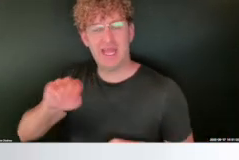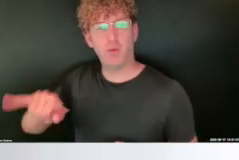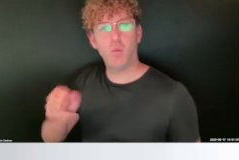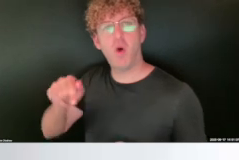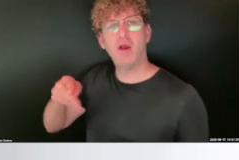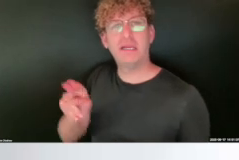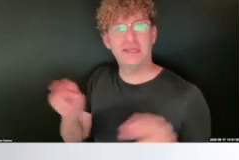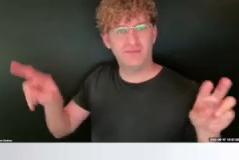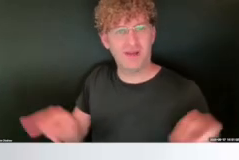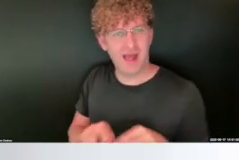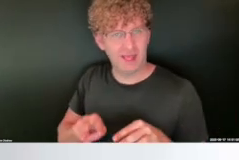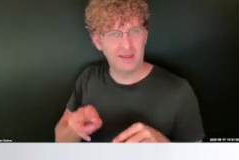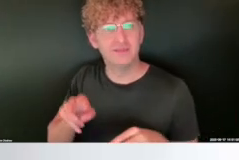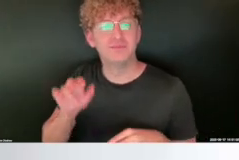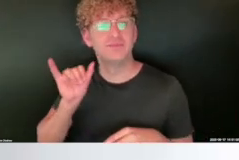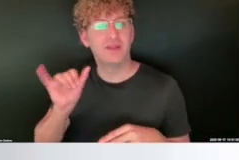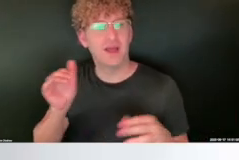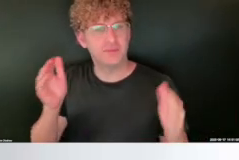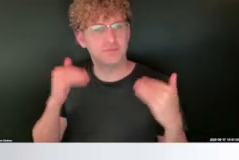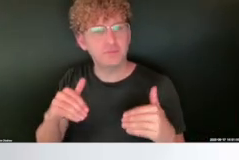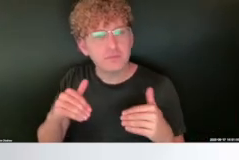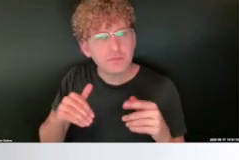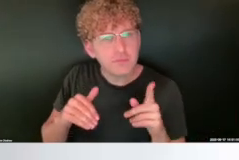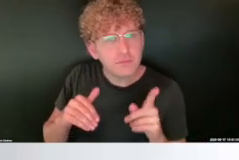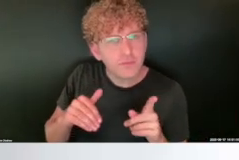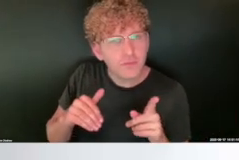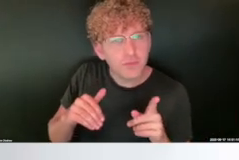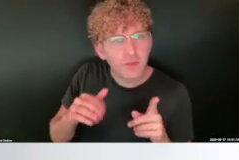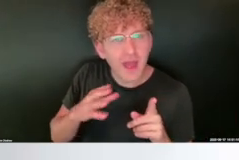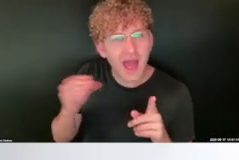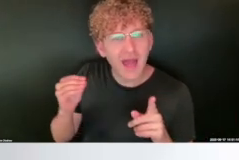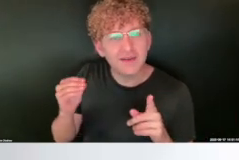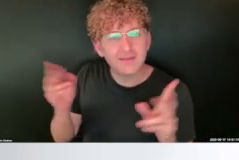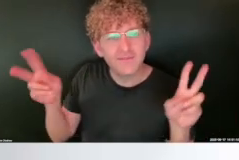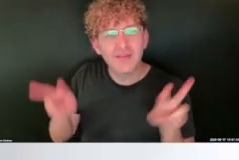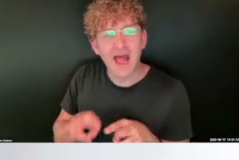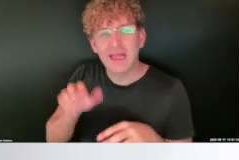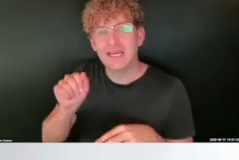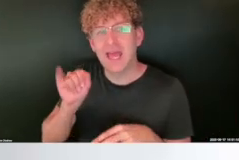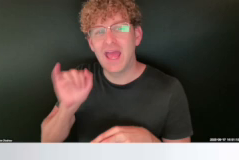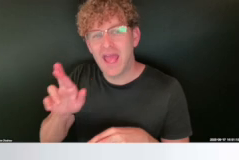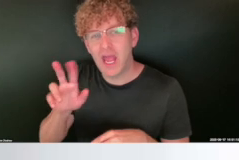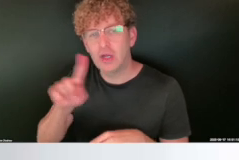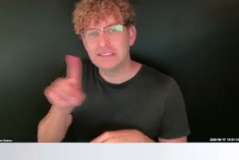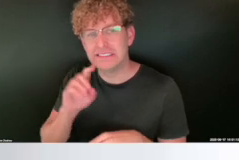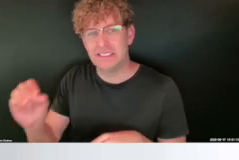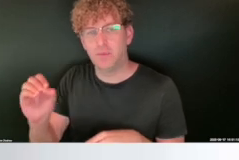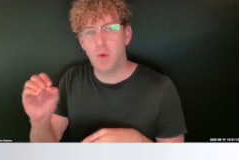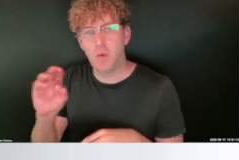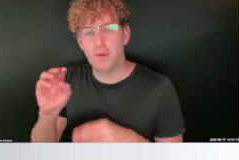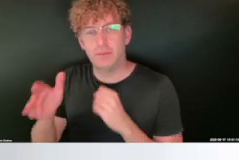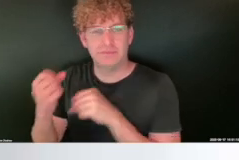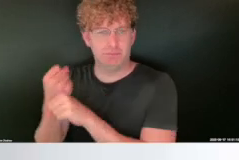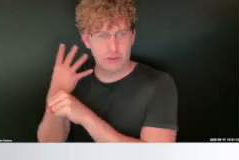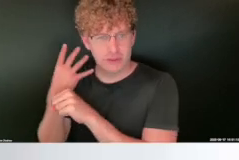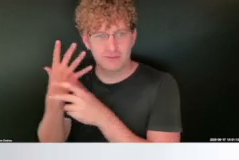project. Blue LA's e-bike library component finishes in 2025 as final reporting for Blue LA and our community car